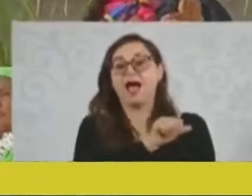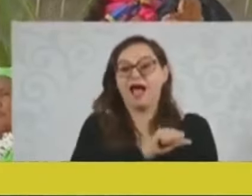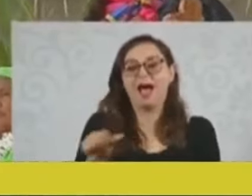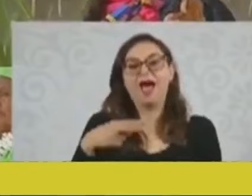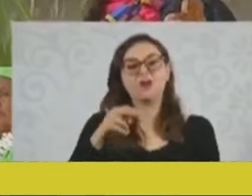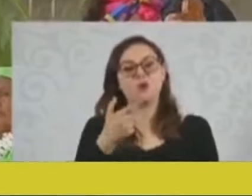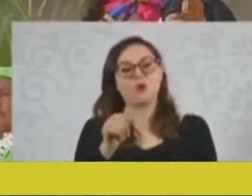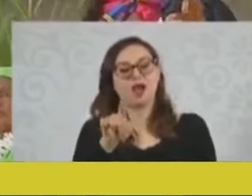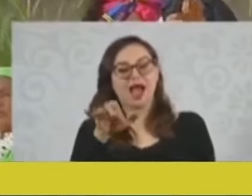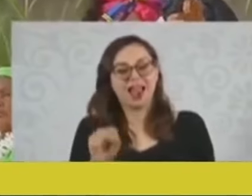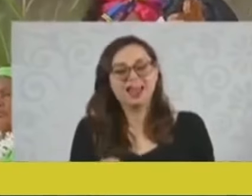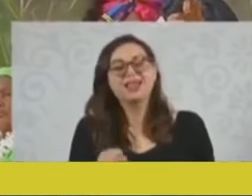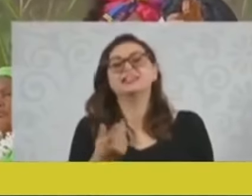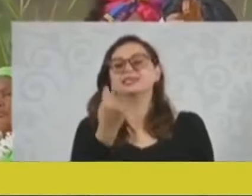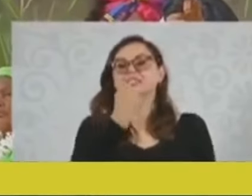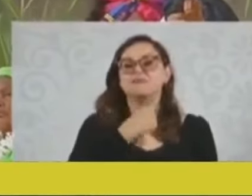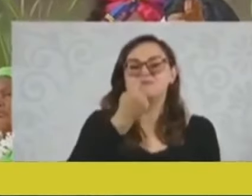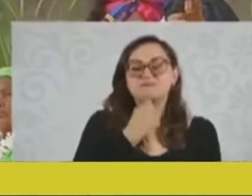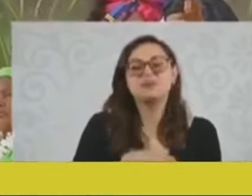Querétaro, Guadalajara, San Nogales,